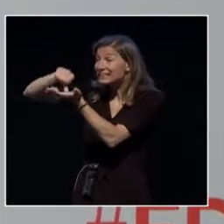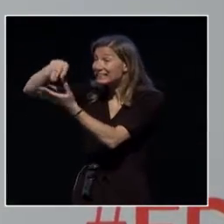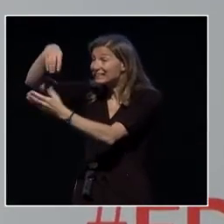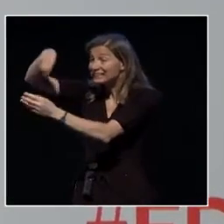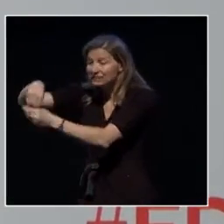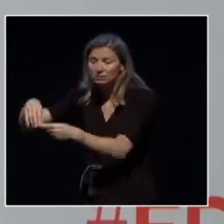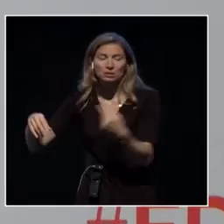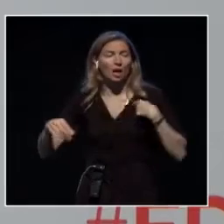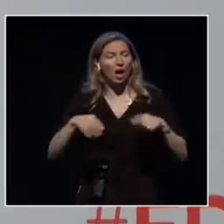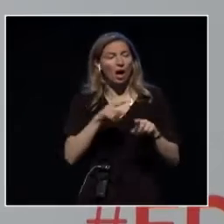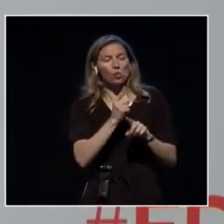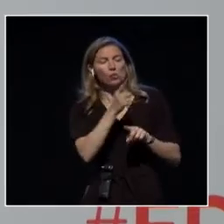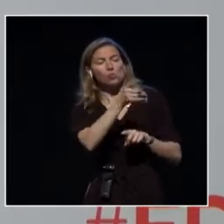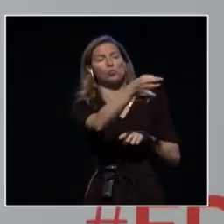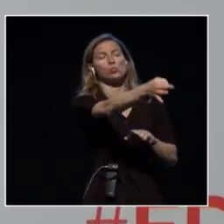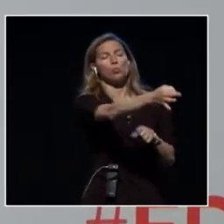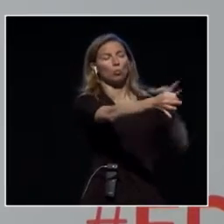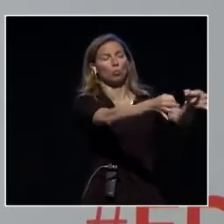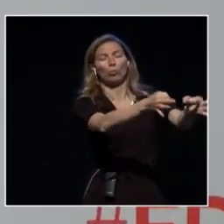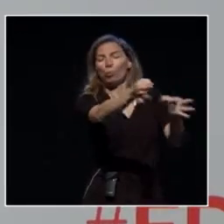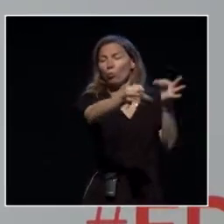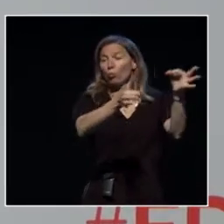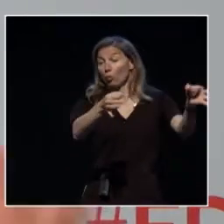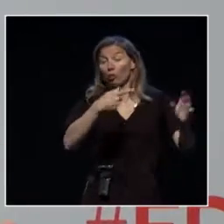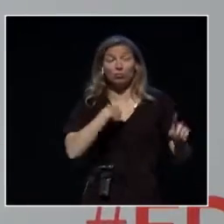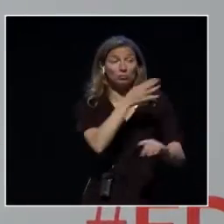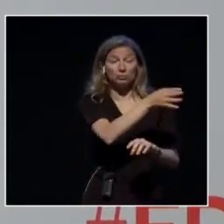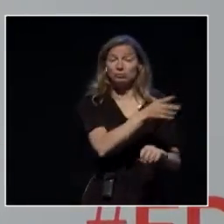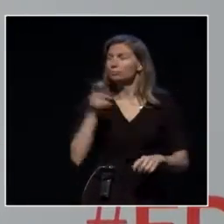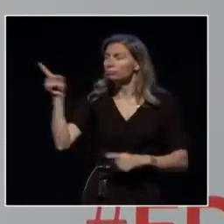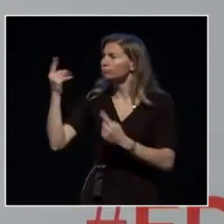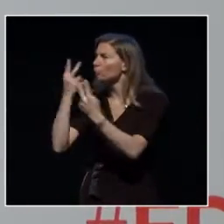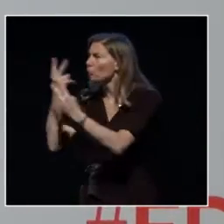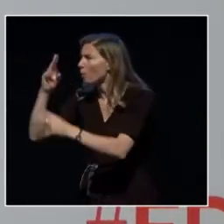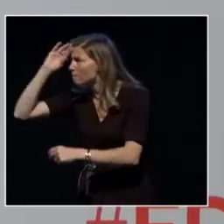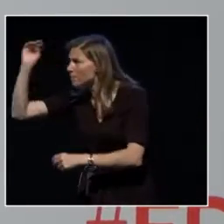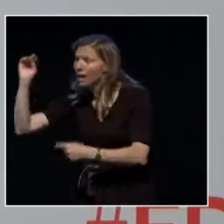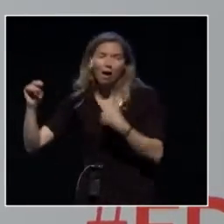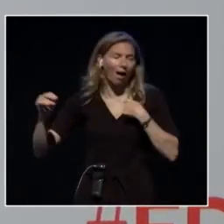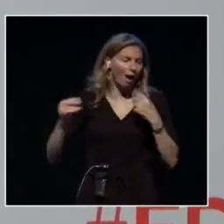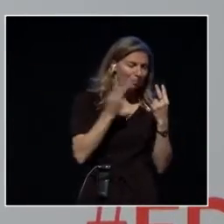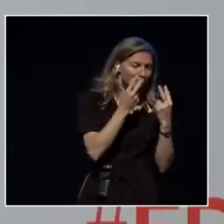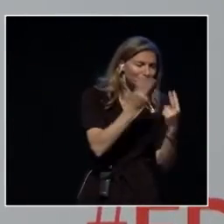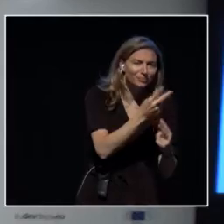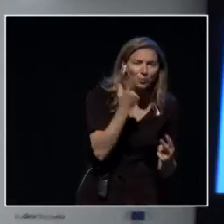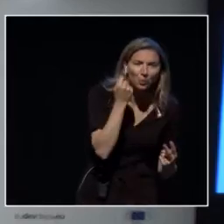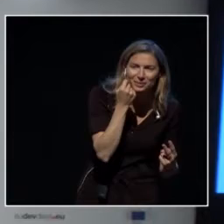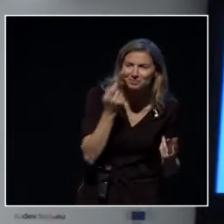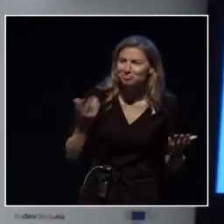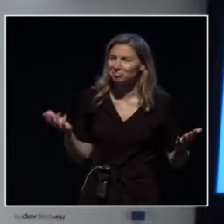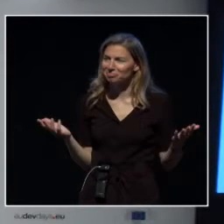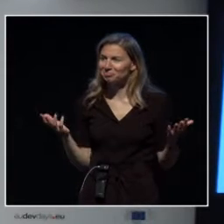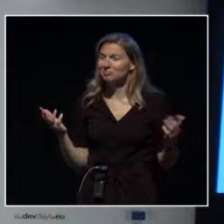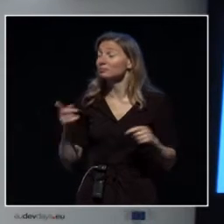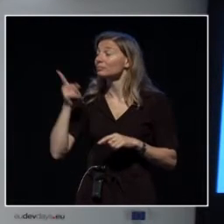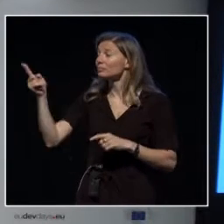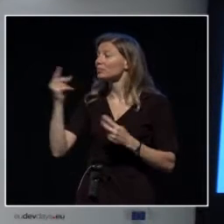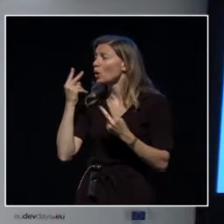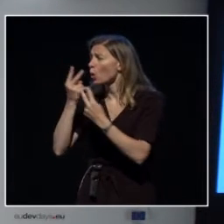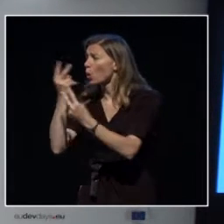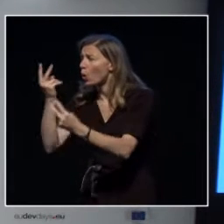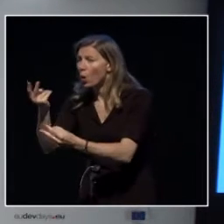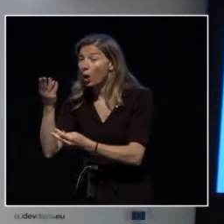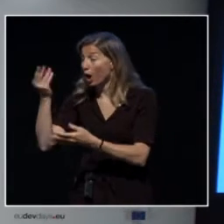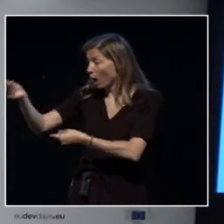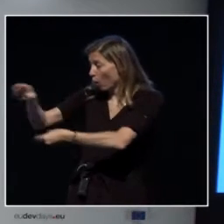to the remote village. They look for men, I go for women. They look for collateral. You